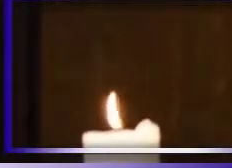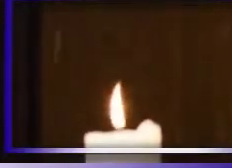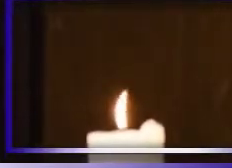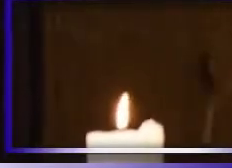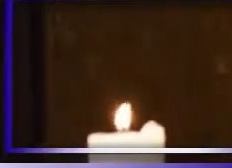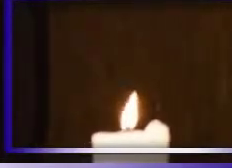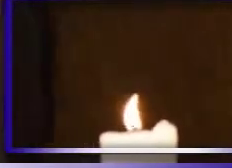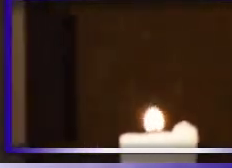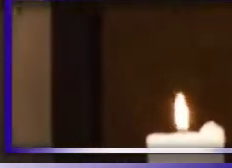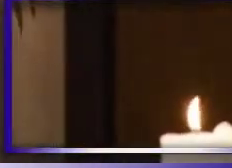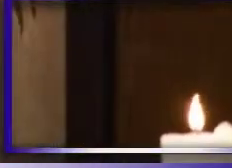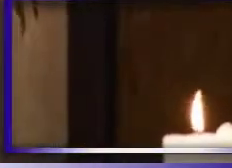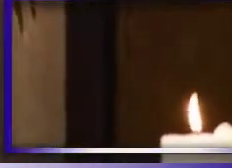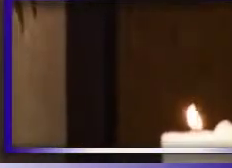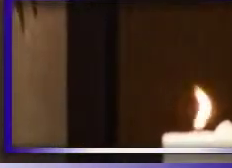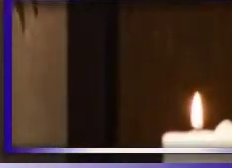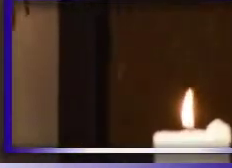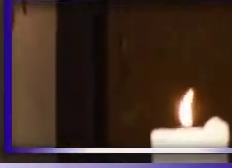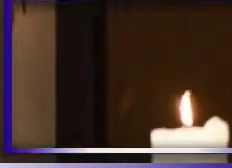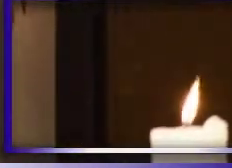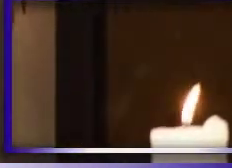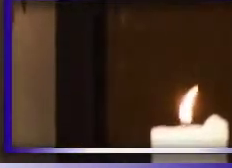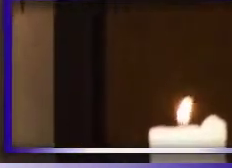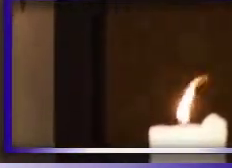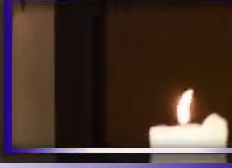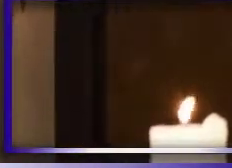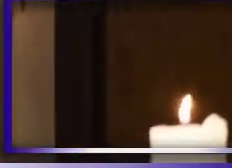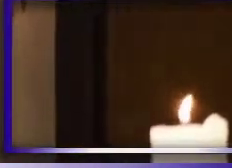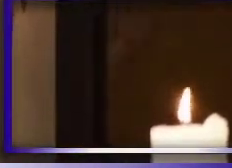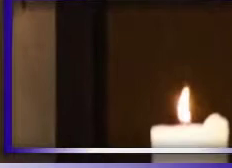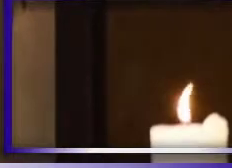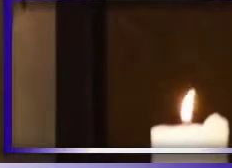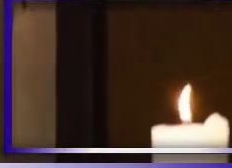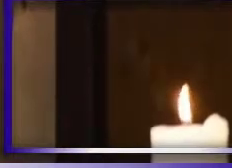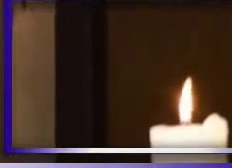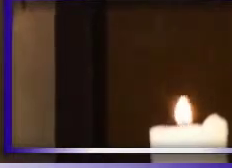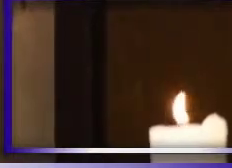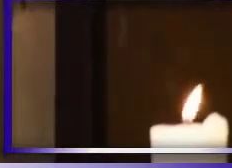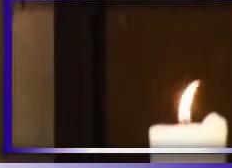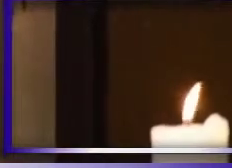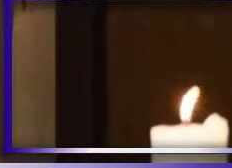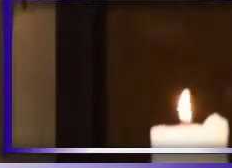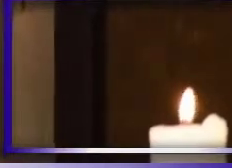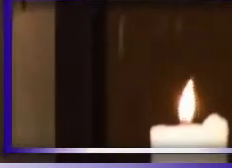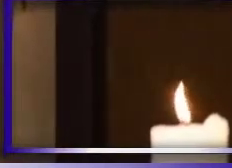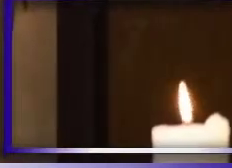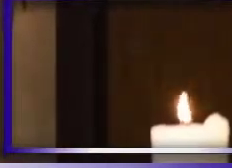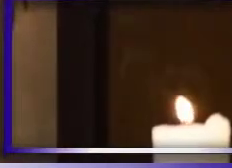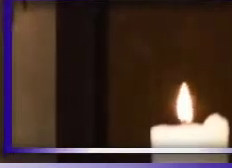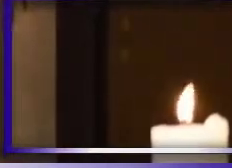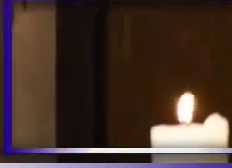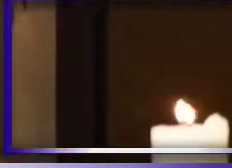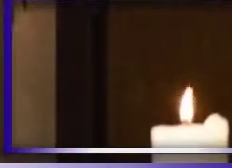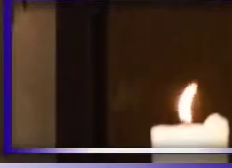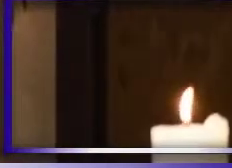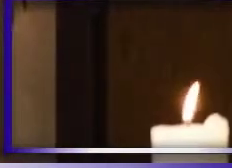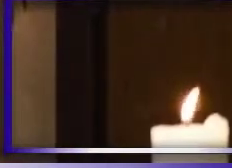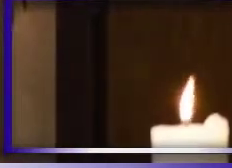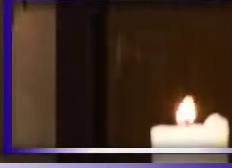by being successful and joy-filled in public, by using this stuff and telling people what I'm doing.